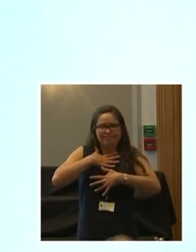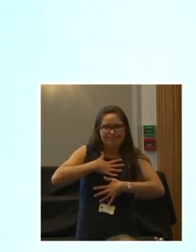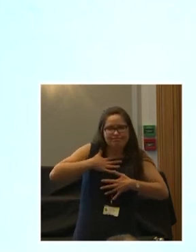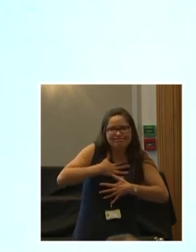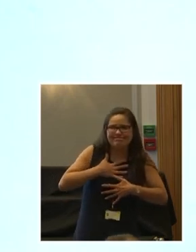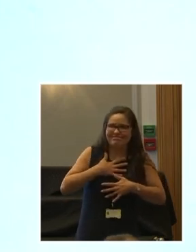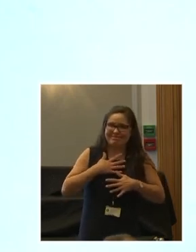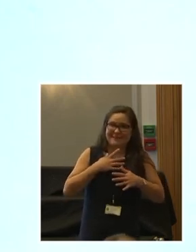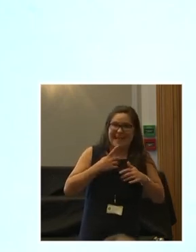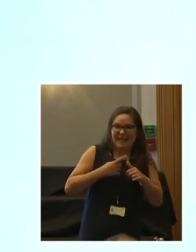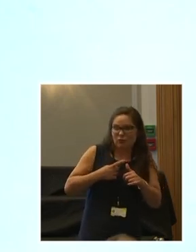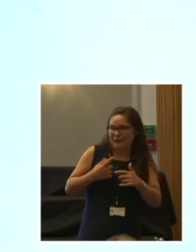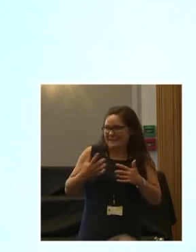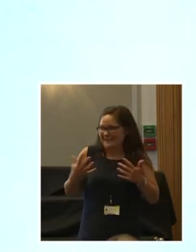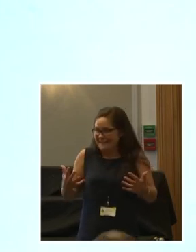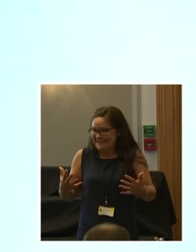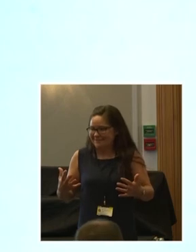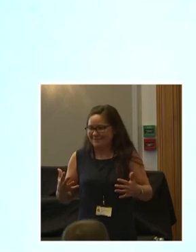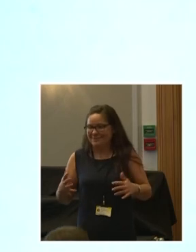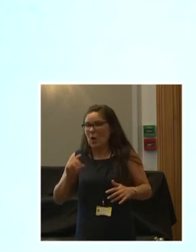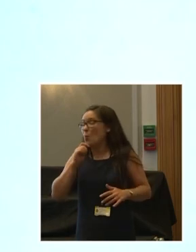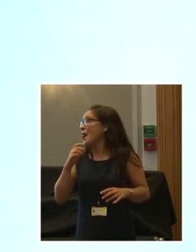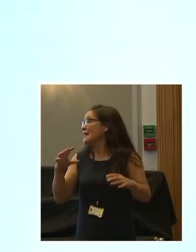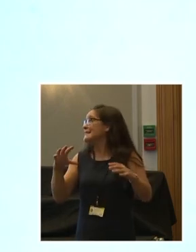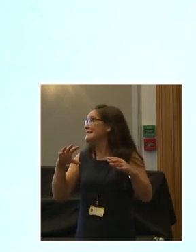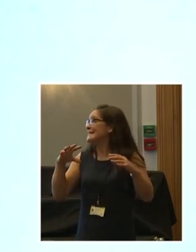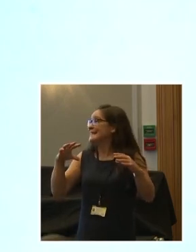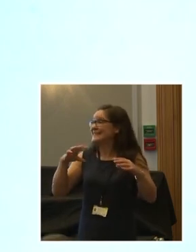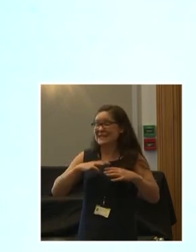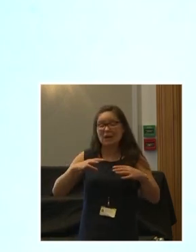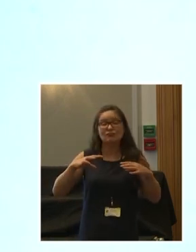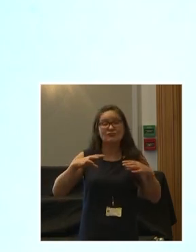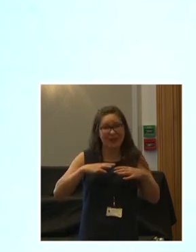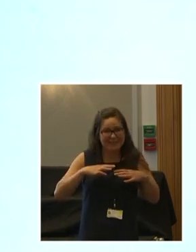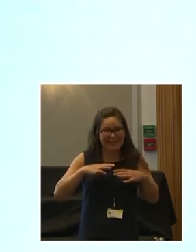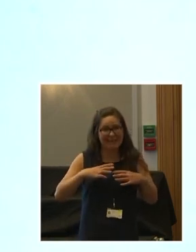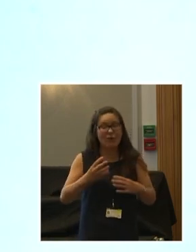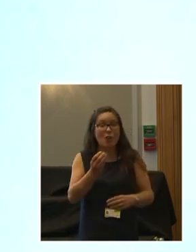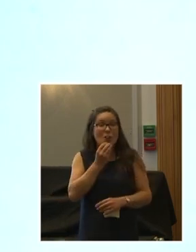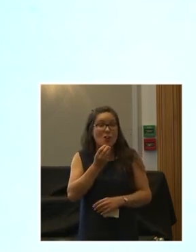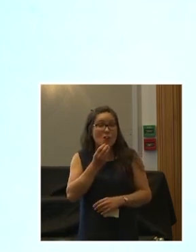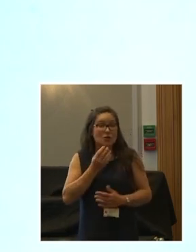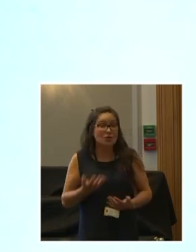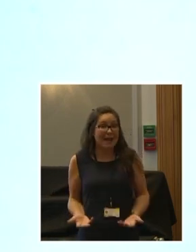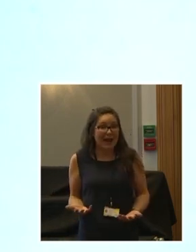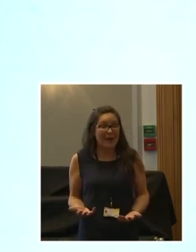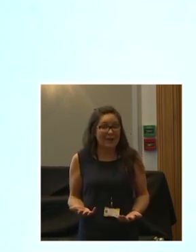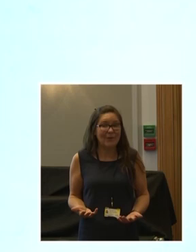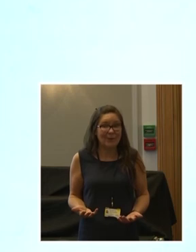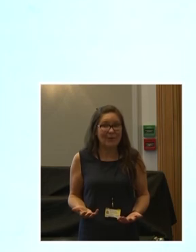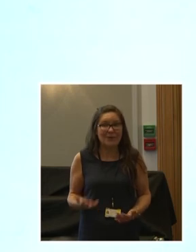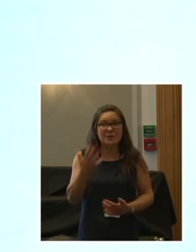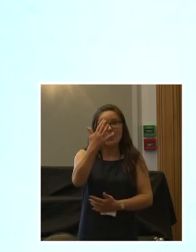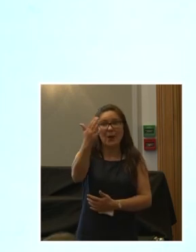Android. We will get ready to rumble over lunch, which is now. So lunch and the exhibition is